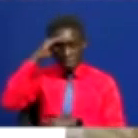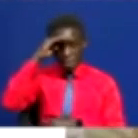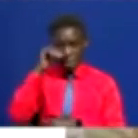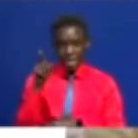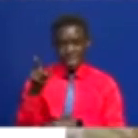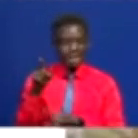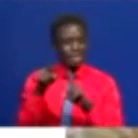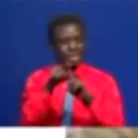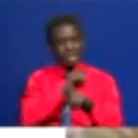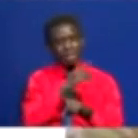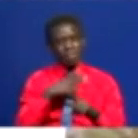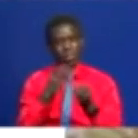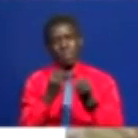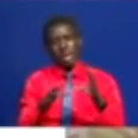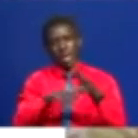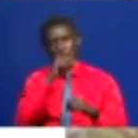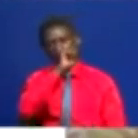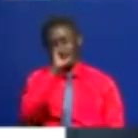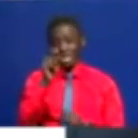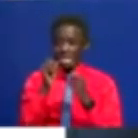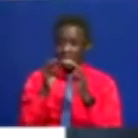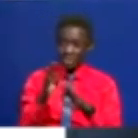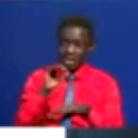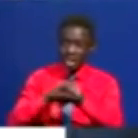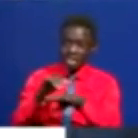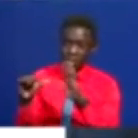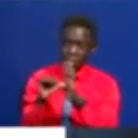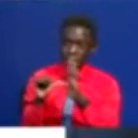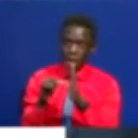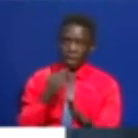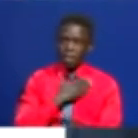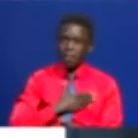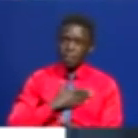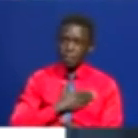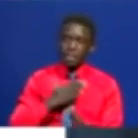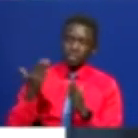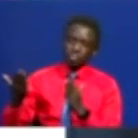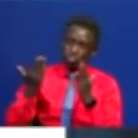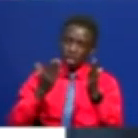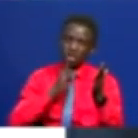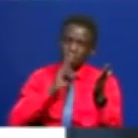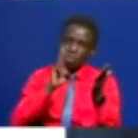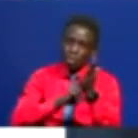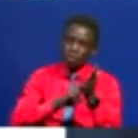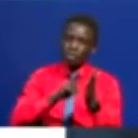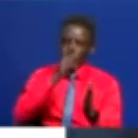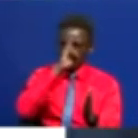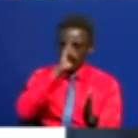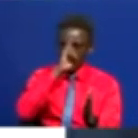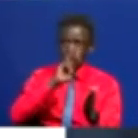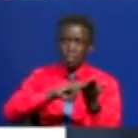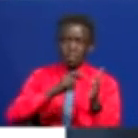there. When you get such cases, please give sentences that are deterrent so that this person cannot come